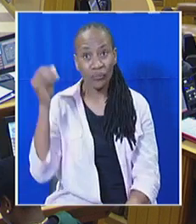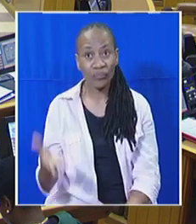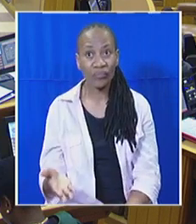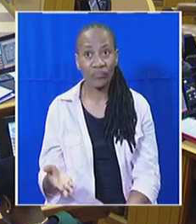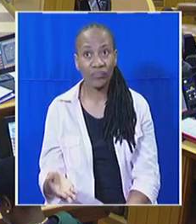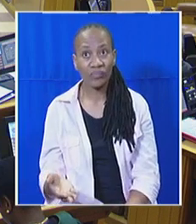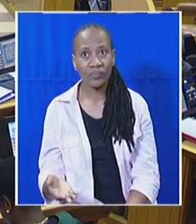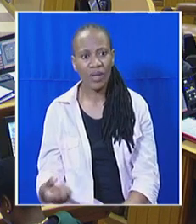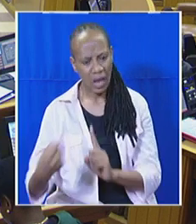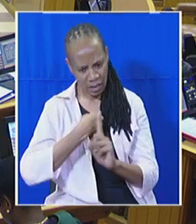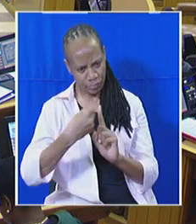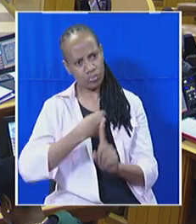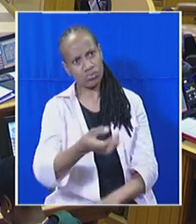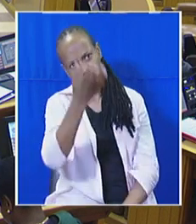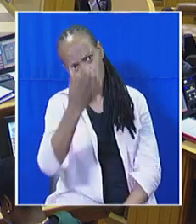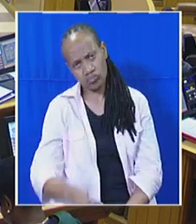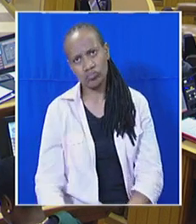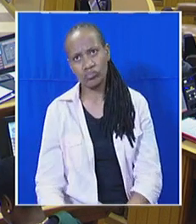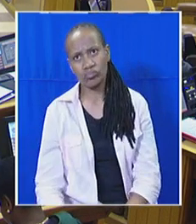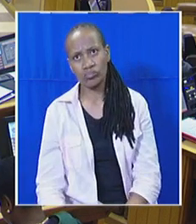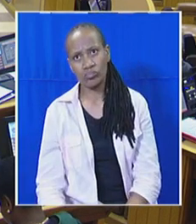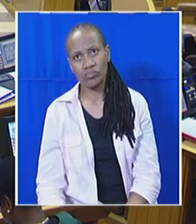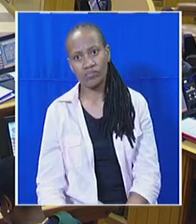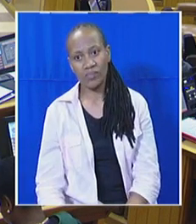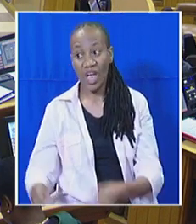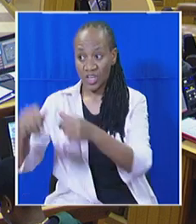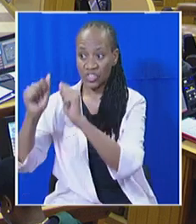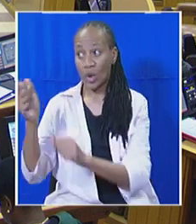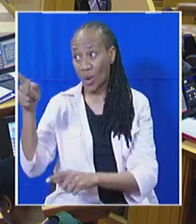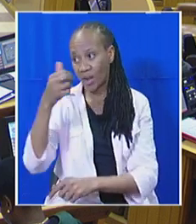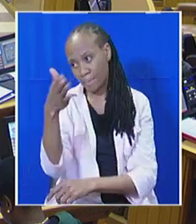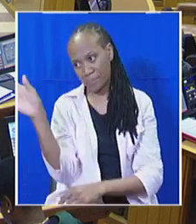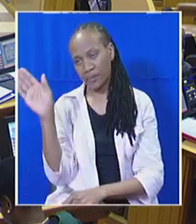Why do you abuse us like that? Can we get a new chair there, please?